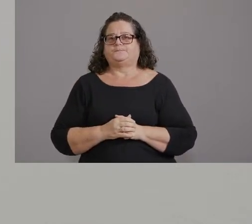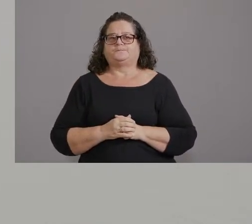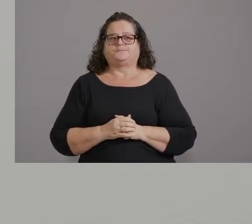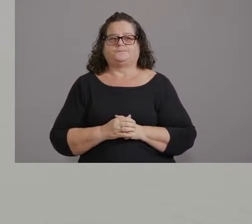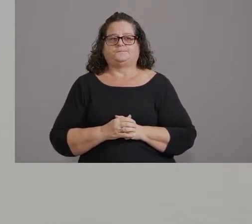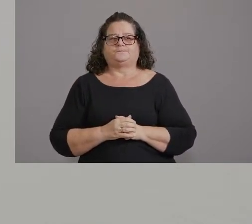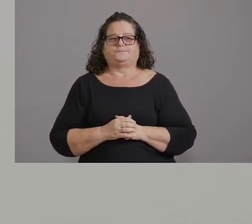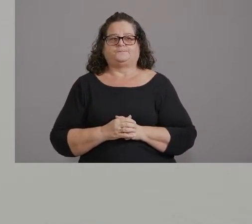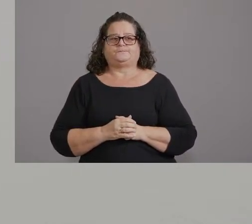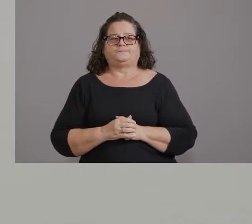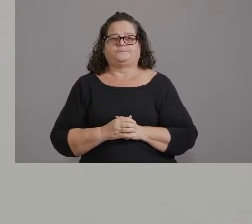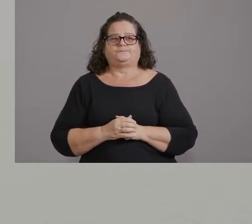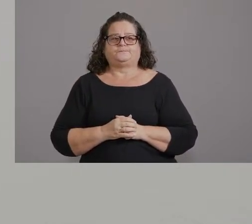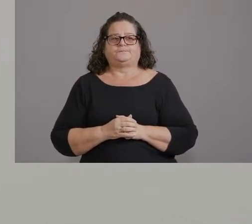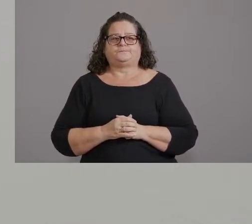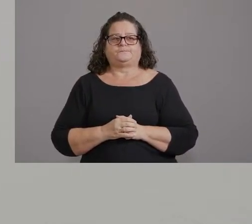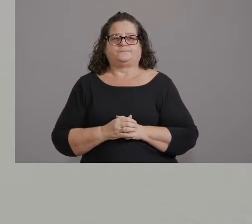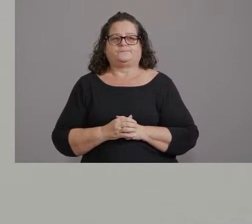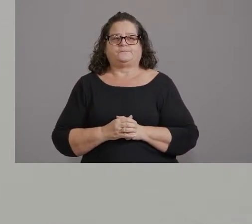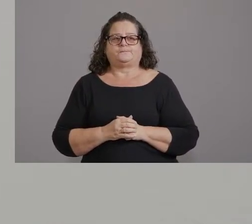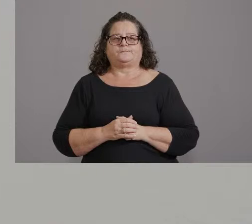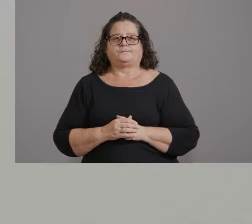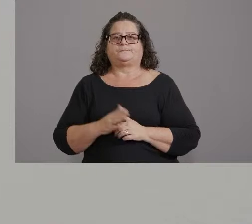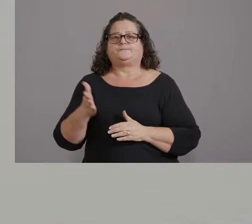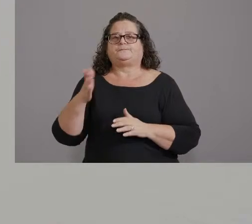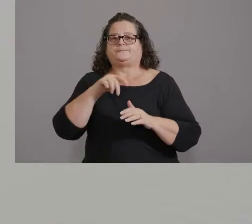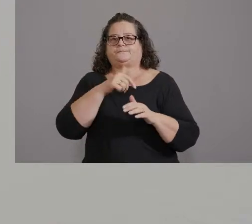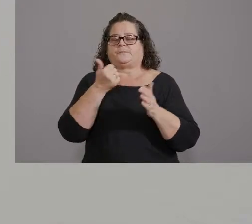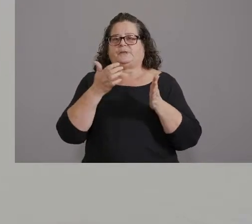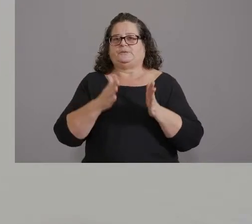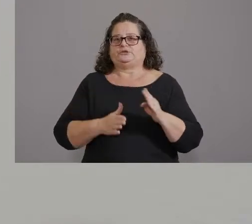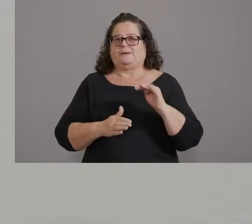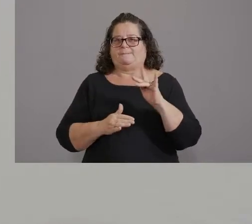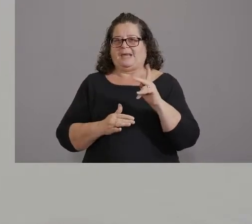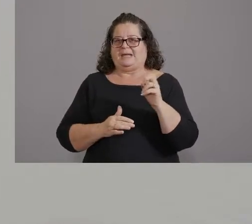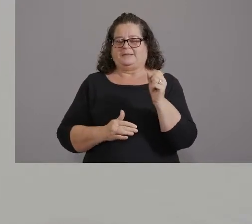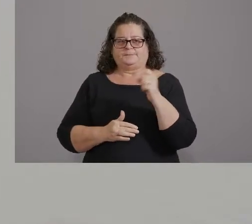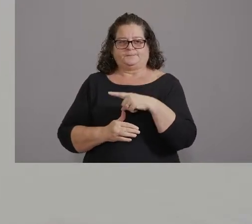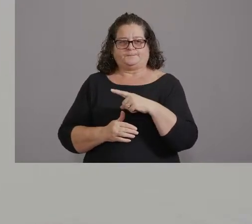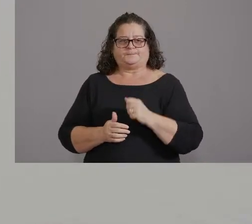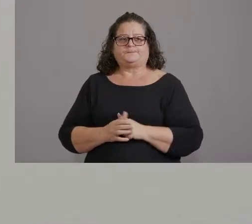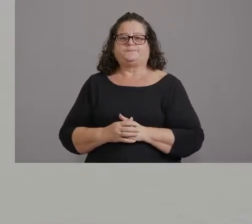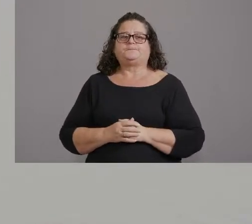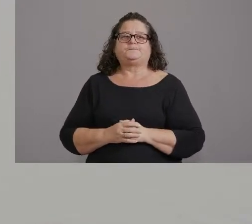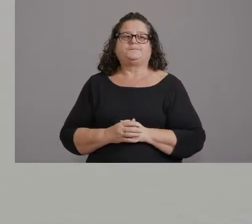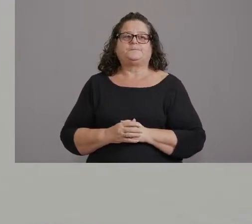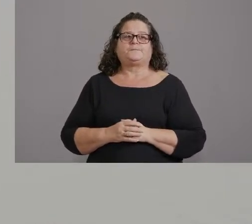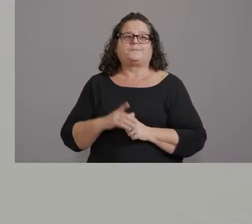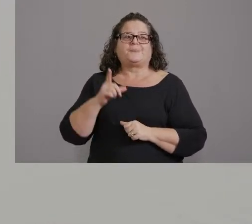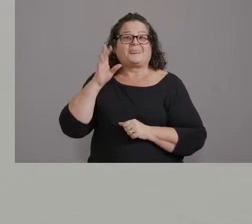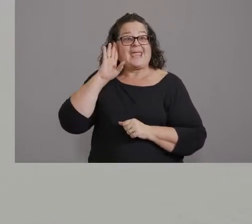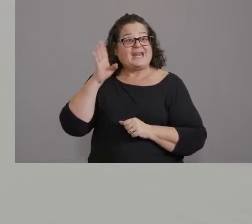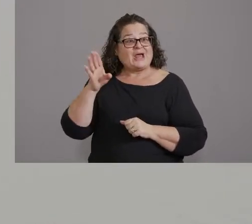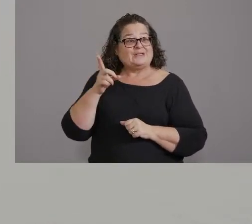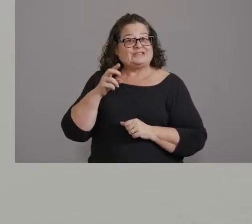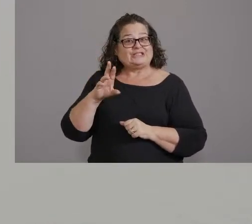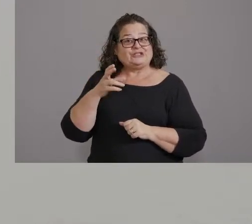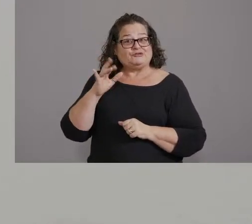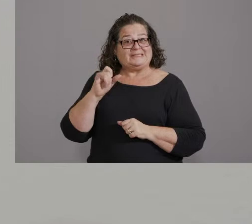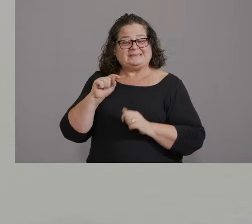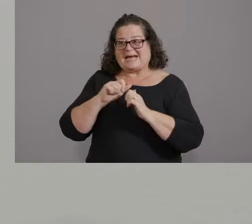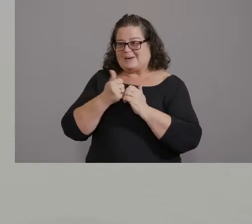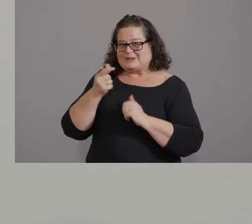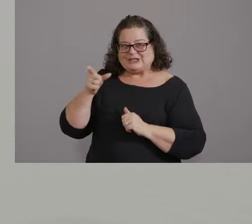Chris. Okay. Next up is Mike Pelton. I'm unmuting you. Hi, Mike. Hi, Dr. Christ, how are you? I'm good today. How are